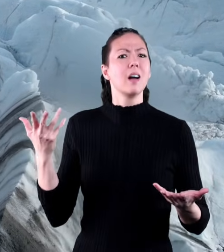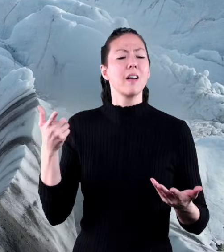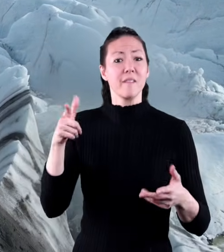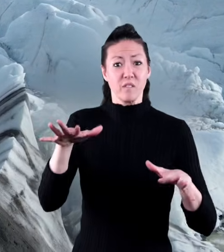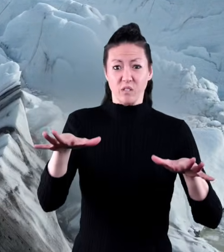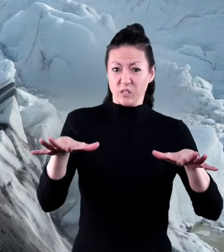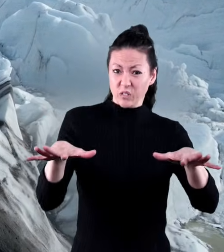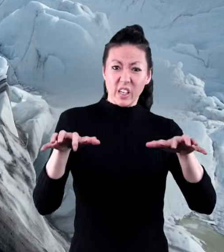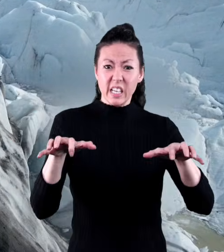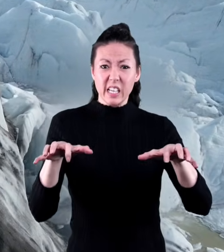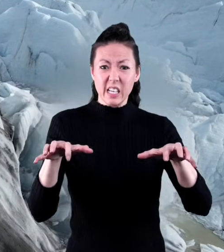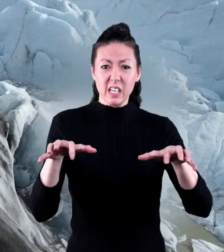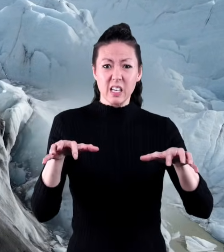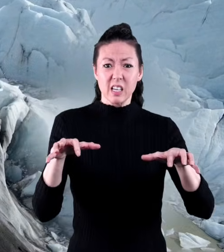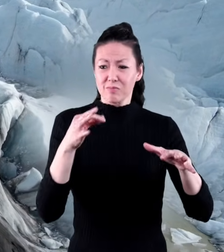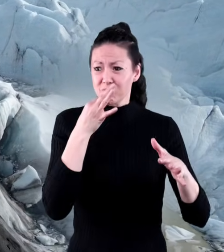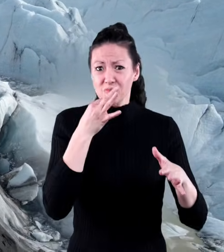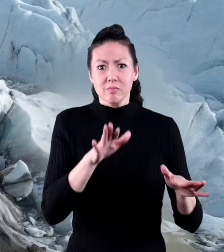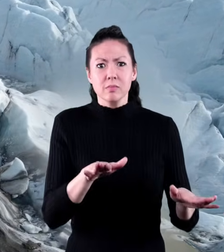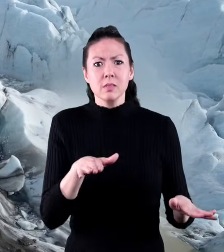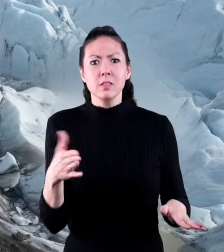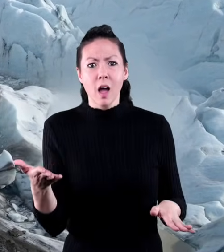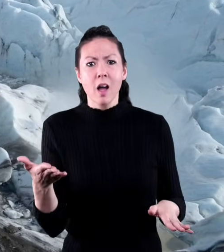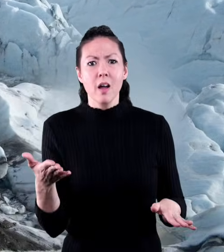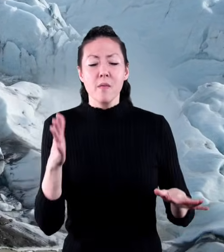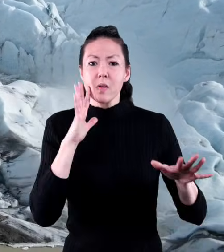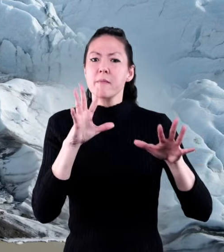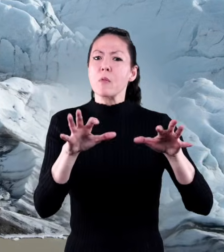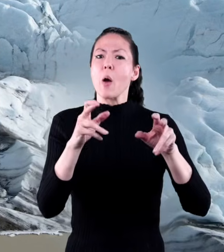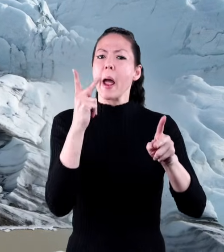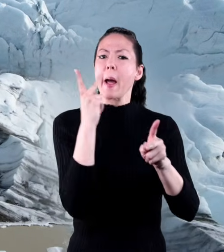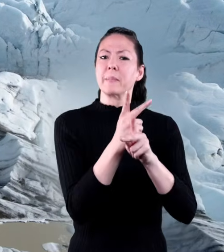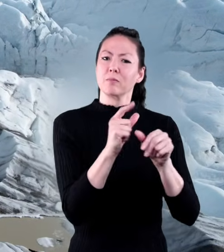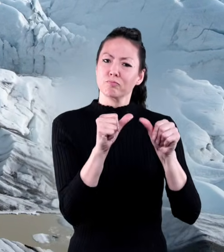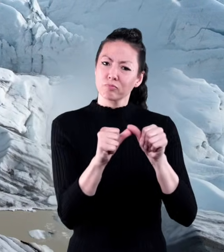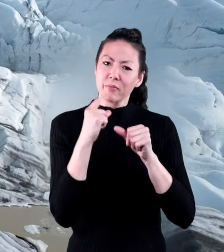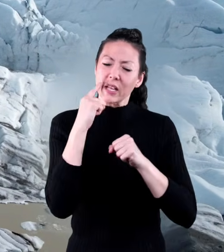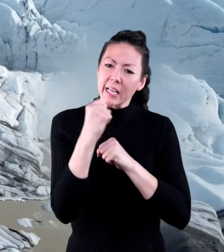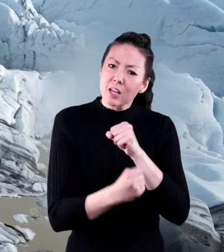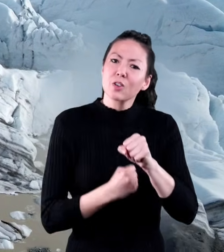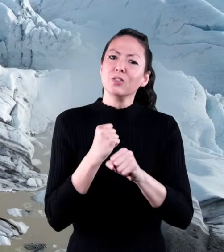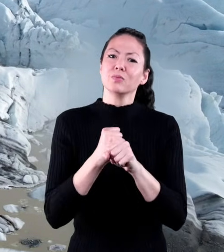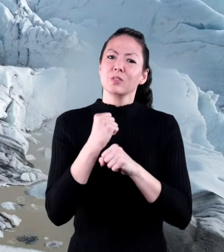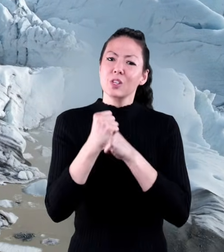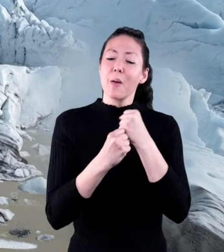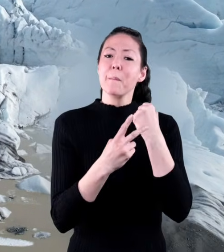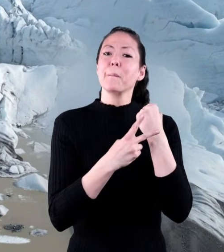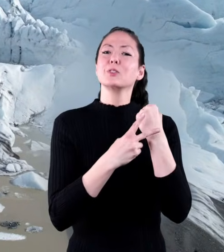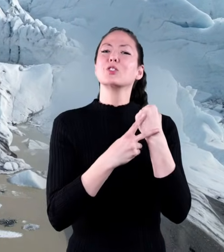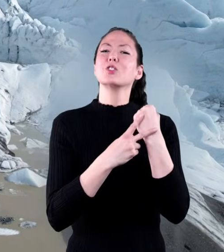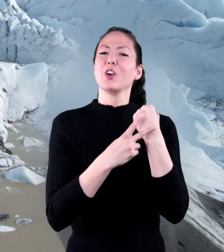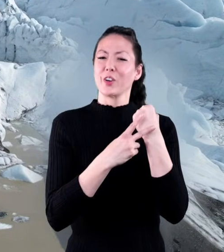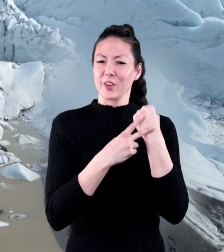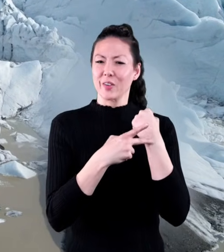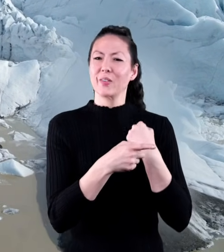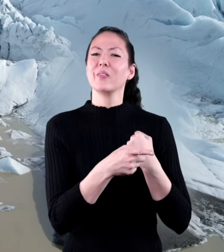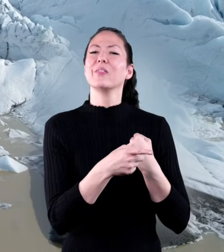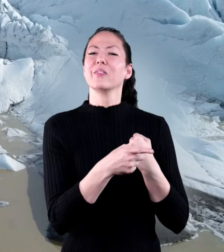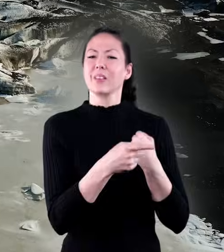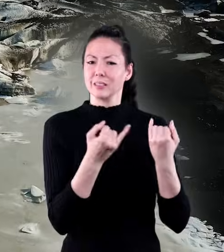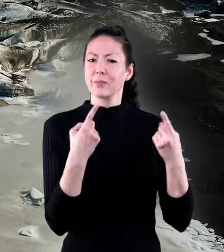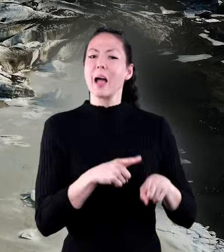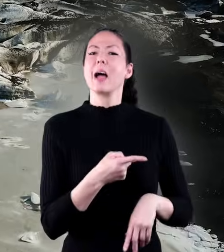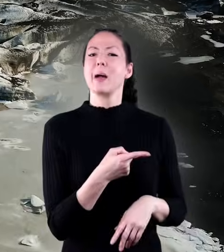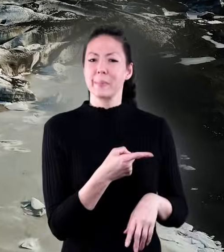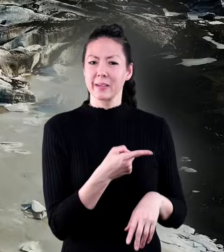freeze something soon after it dies, and then keep it frozen for years and years, it will be preserved exactly how it was.